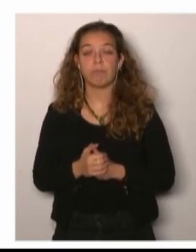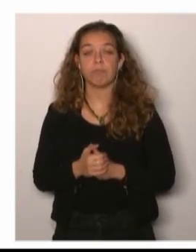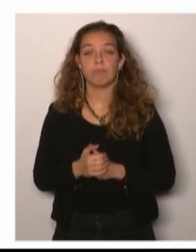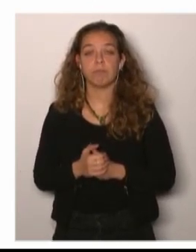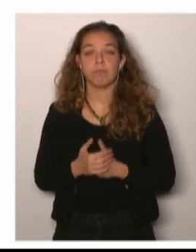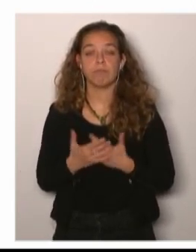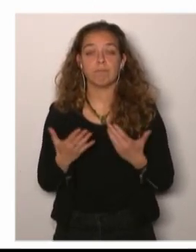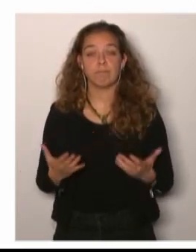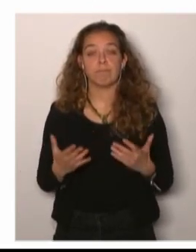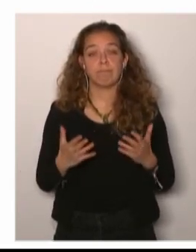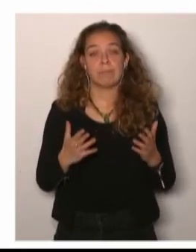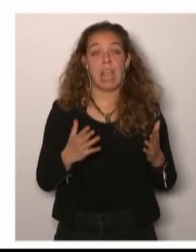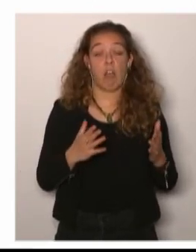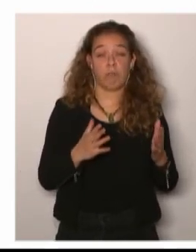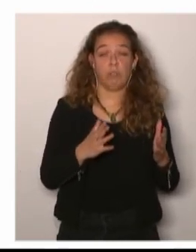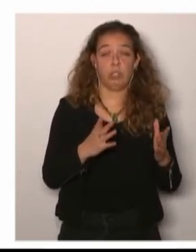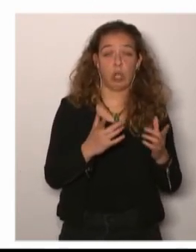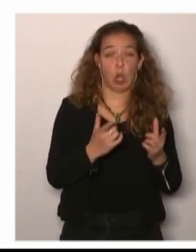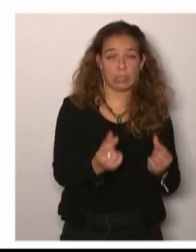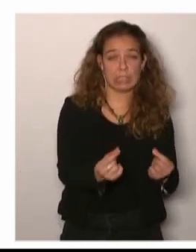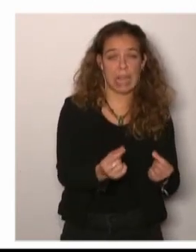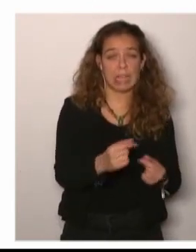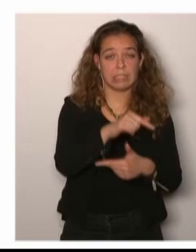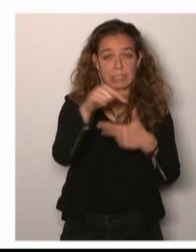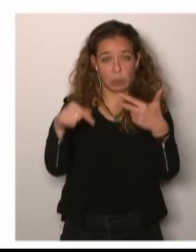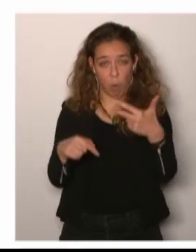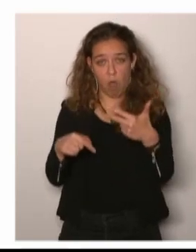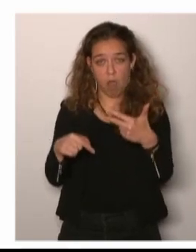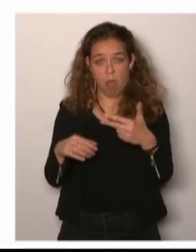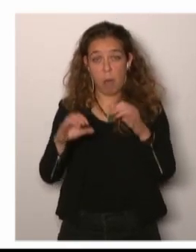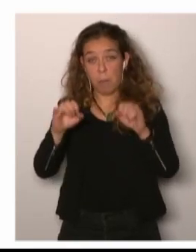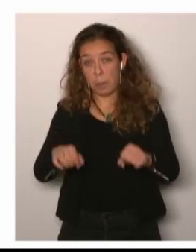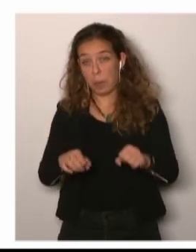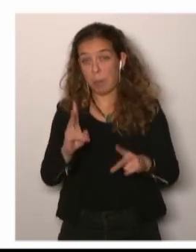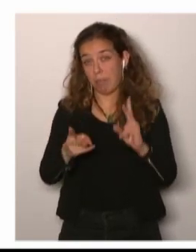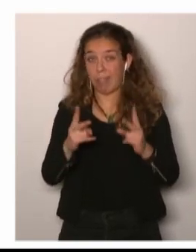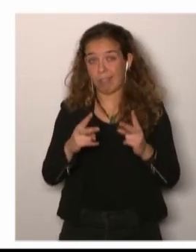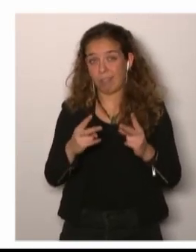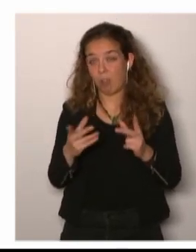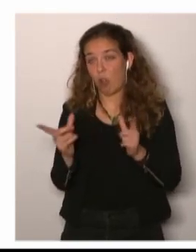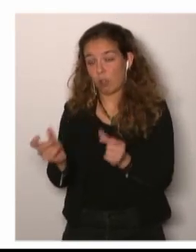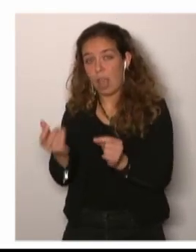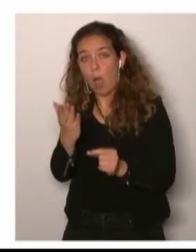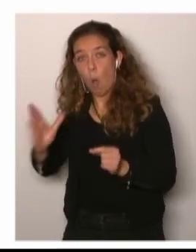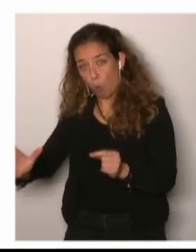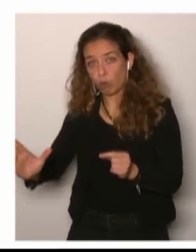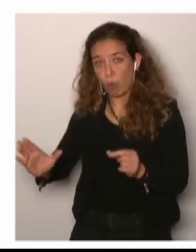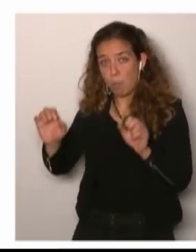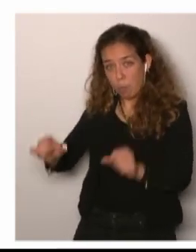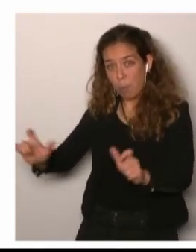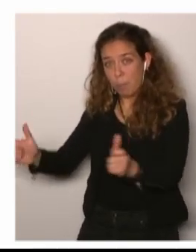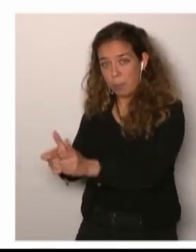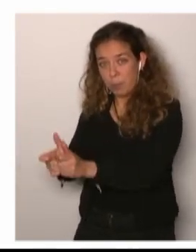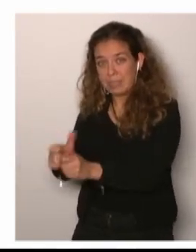sites? Are there new techniques or technologies that we could use? Medical imaging, for example, how have we integrated